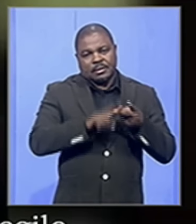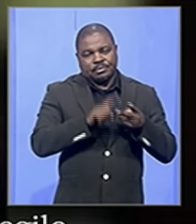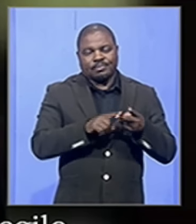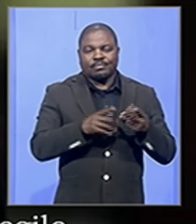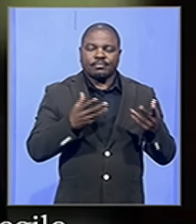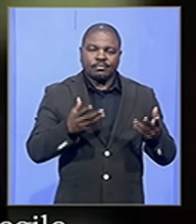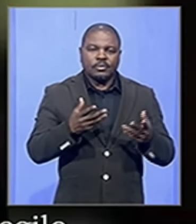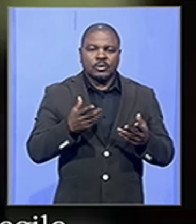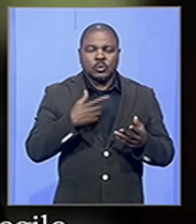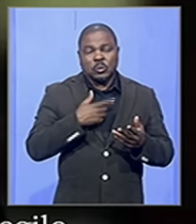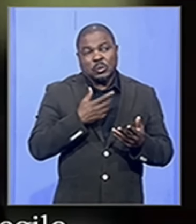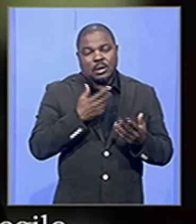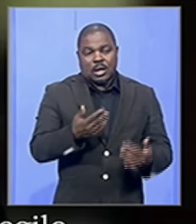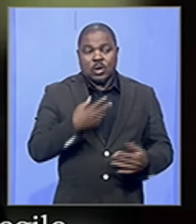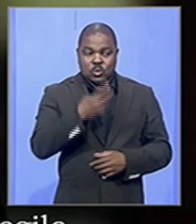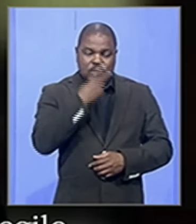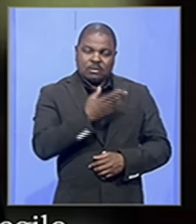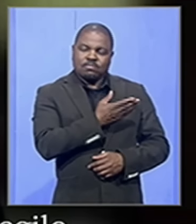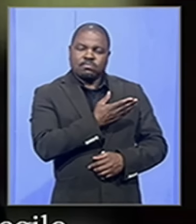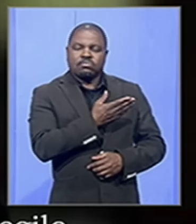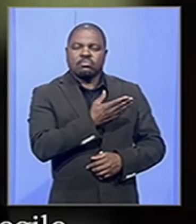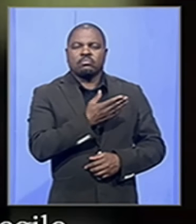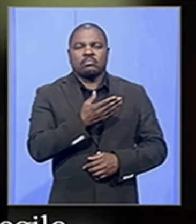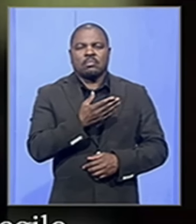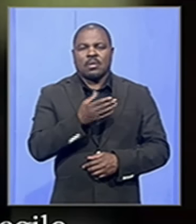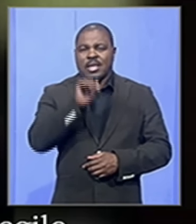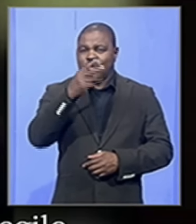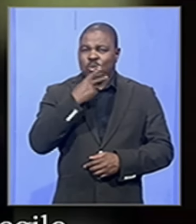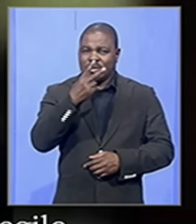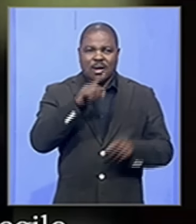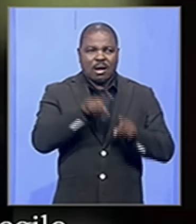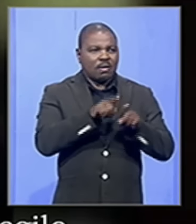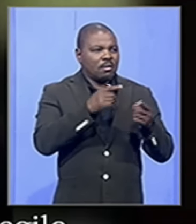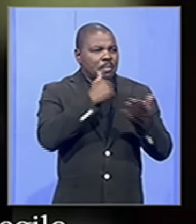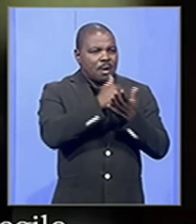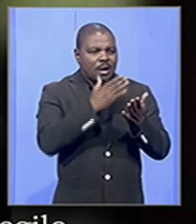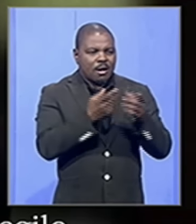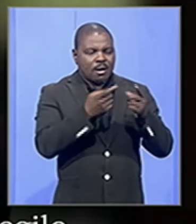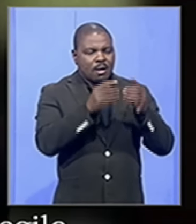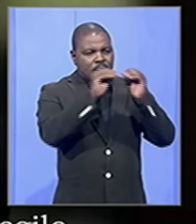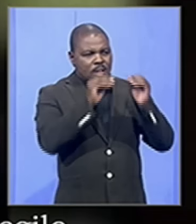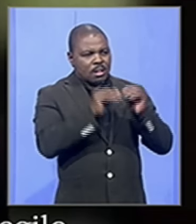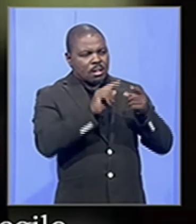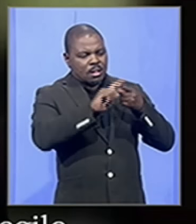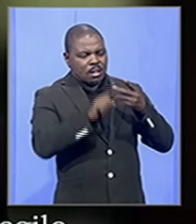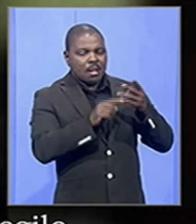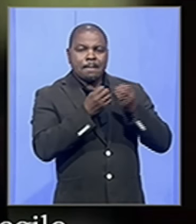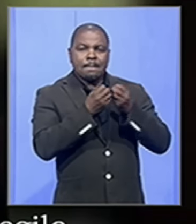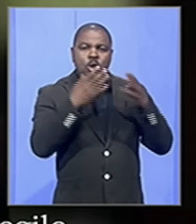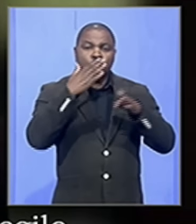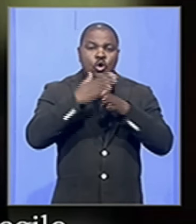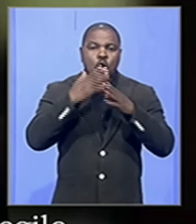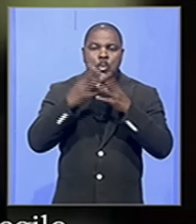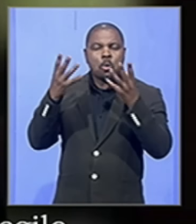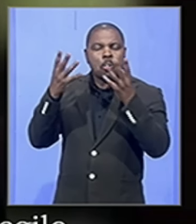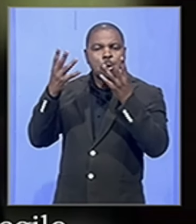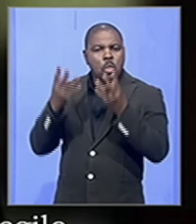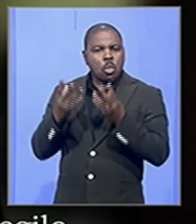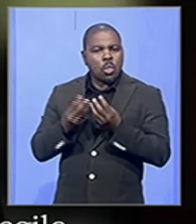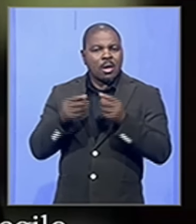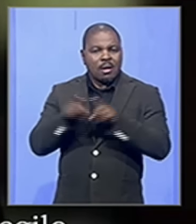seeing is that if you just look at the breakdown of these numbers, where the bulk of the jobs have been shed is actually in a